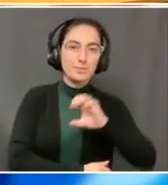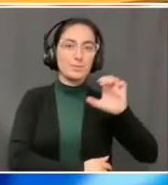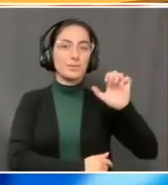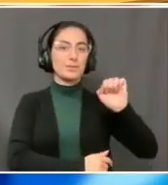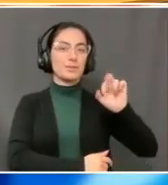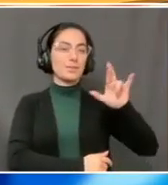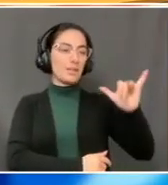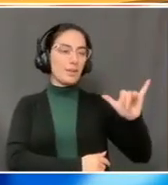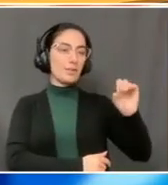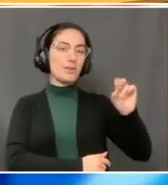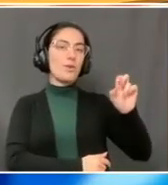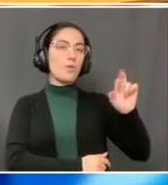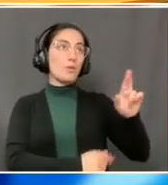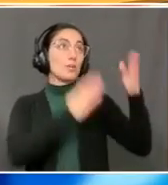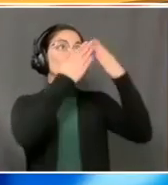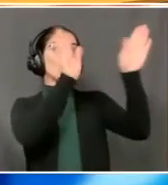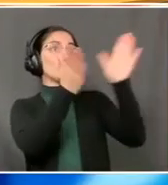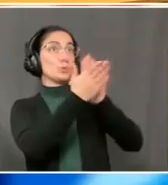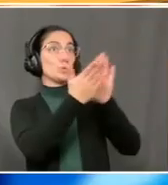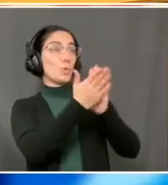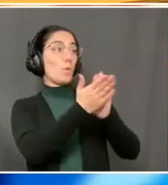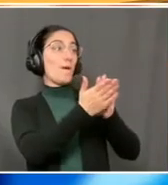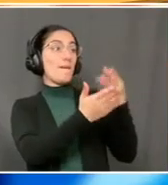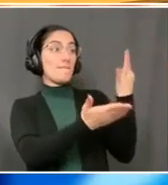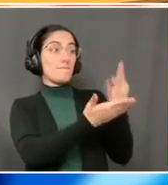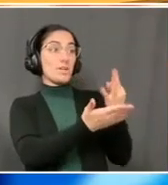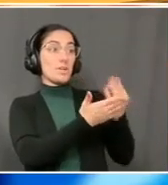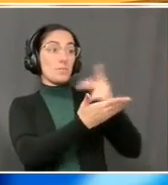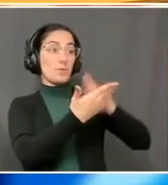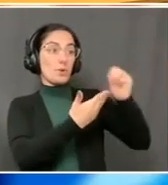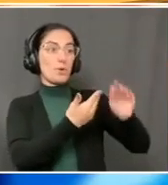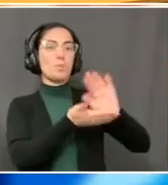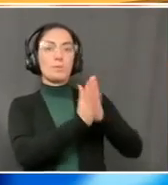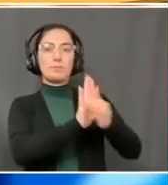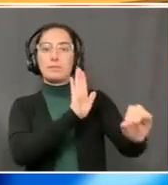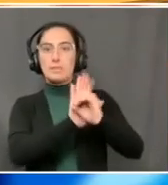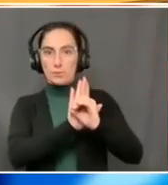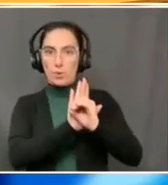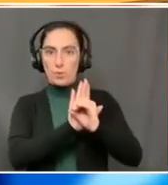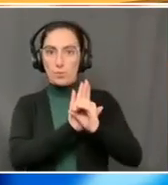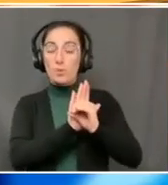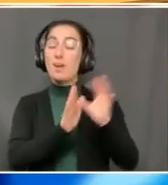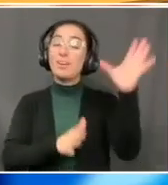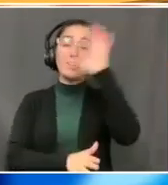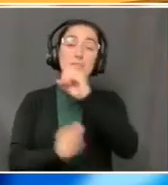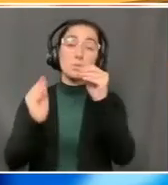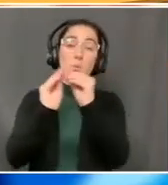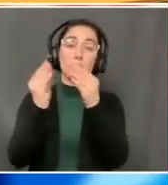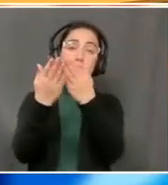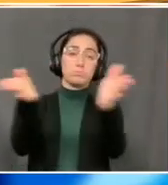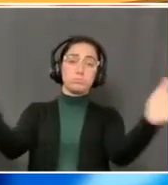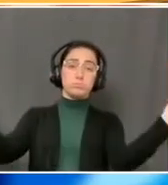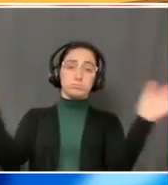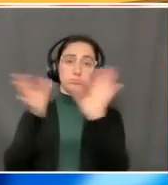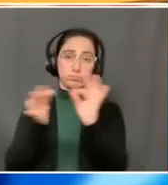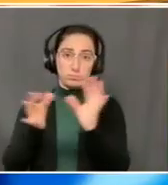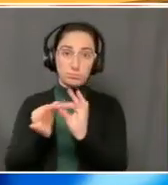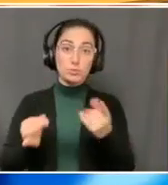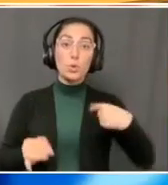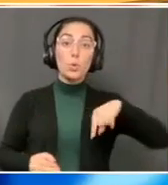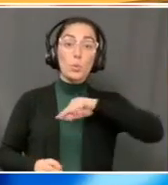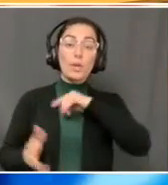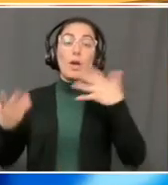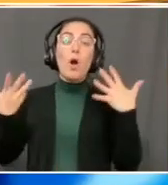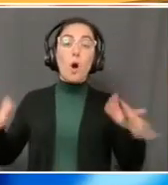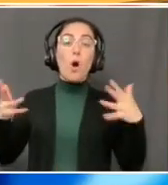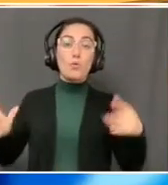fund school program would be zero. So I guess more broadly what I'm saying is that we reflect the impact